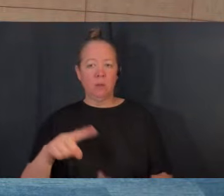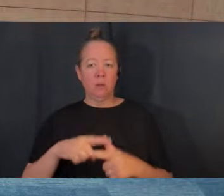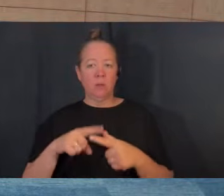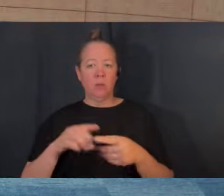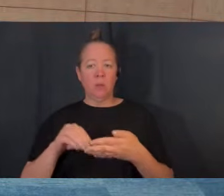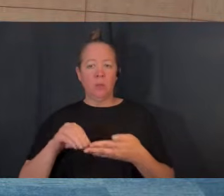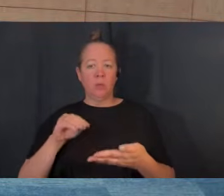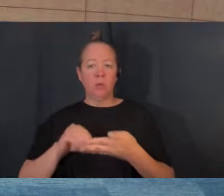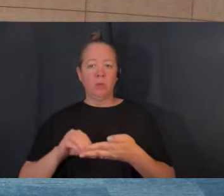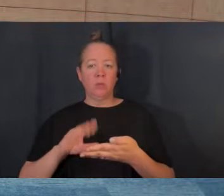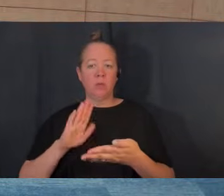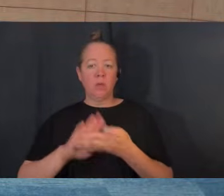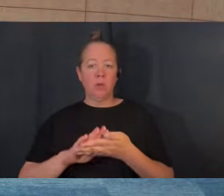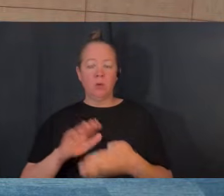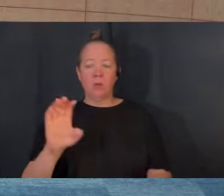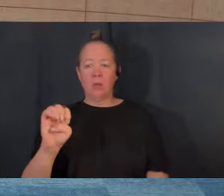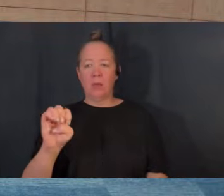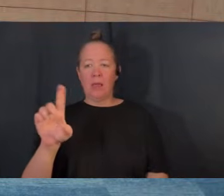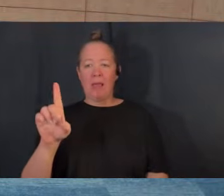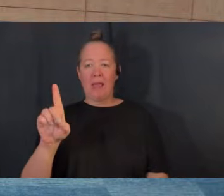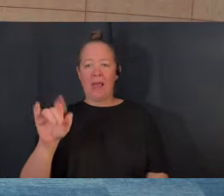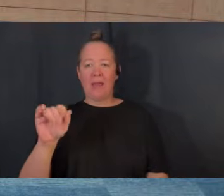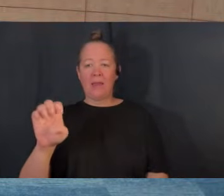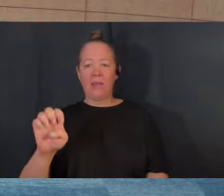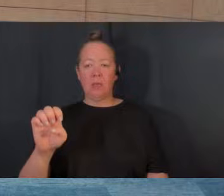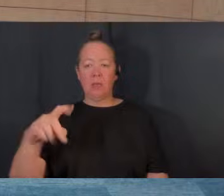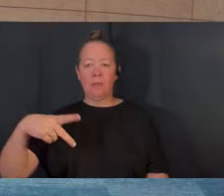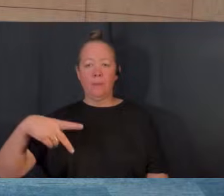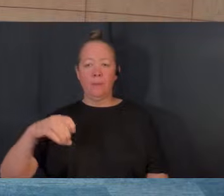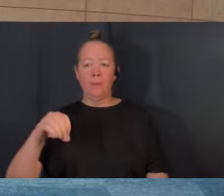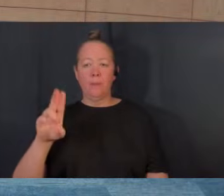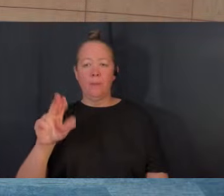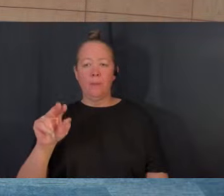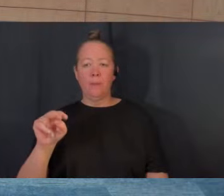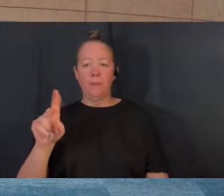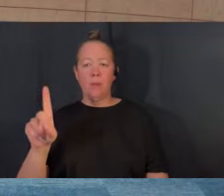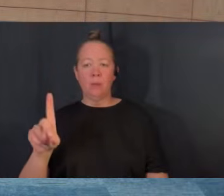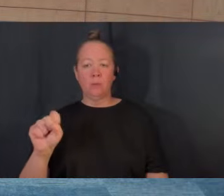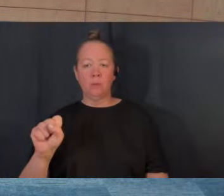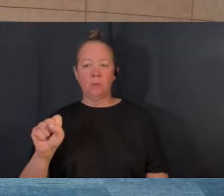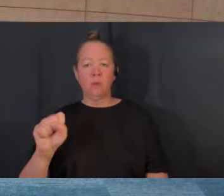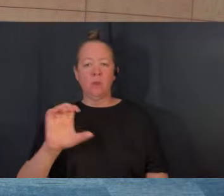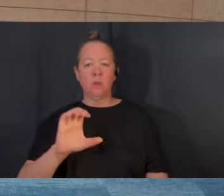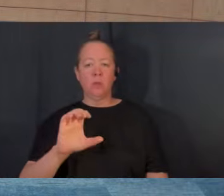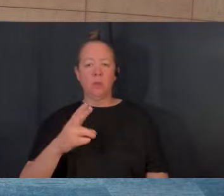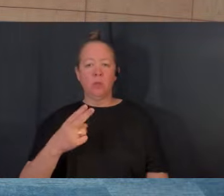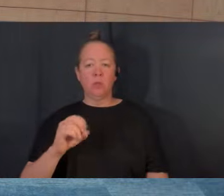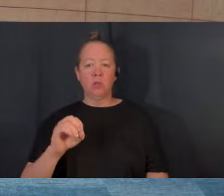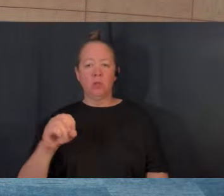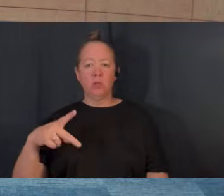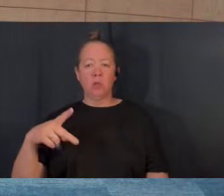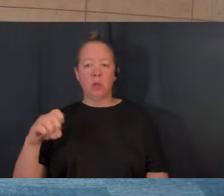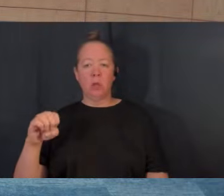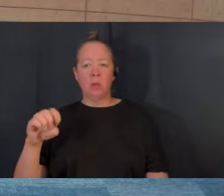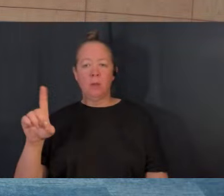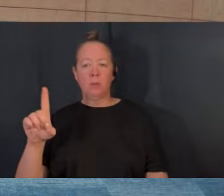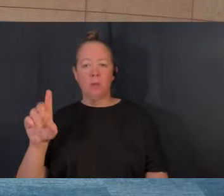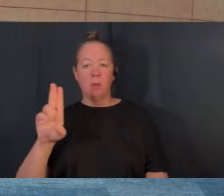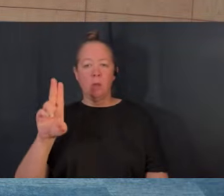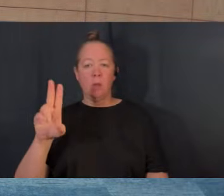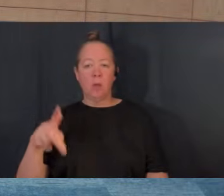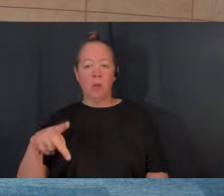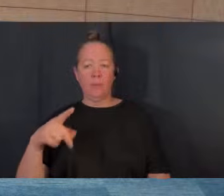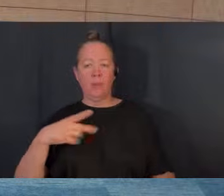Entertainment briefing. Any other items for